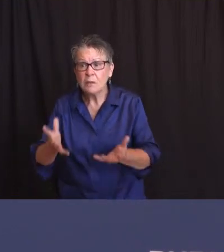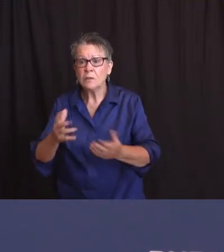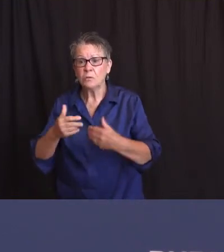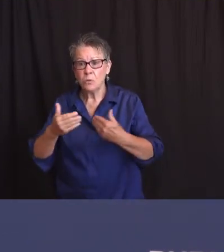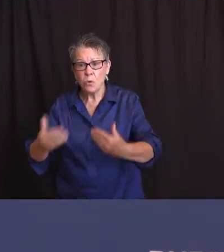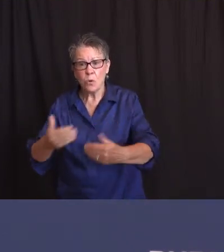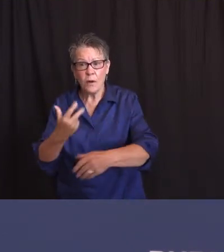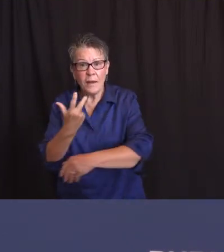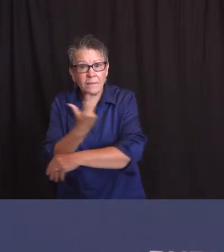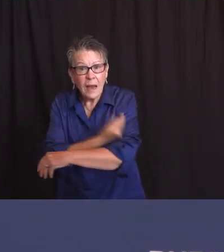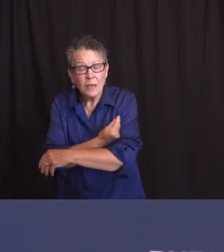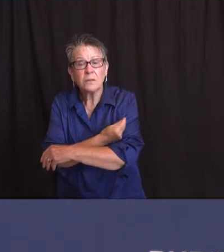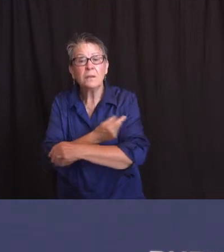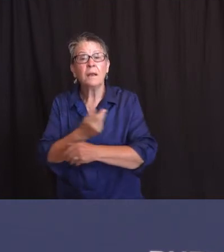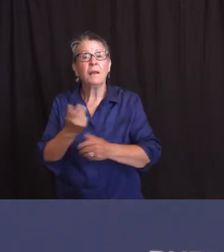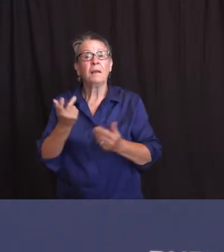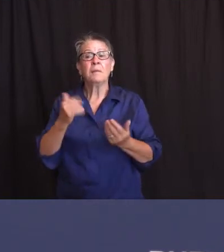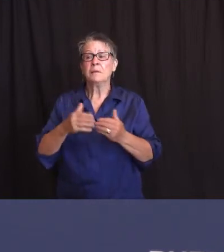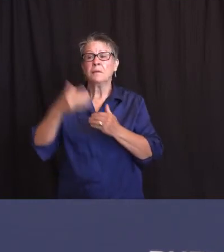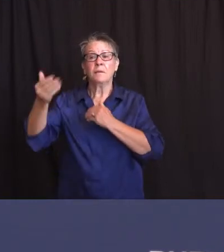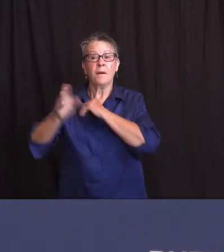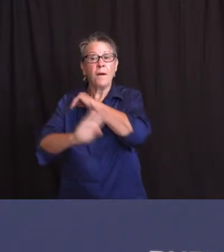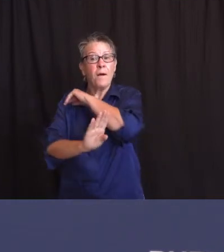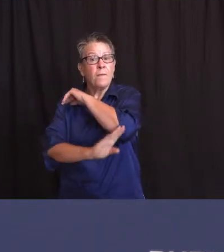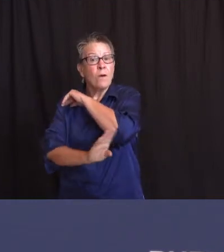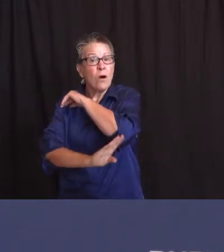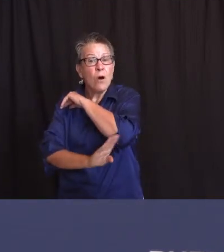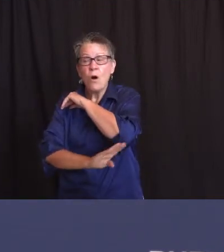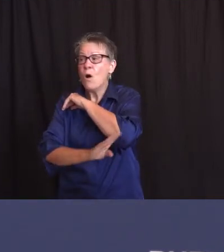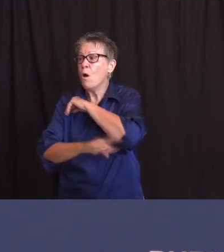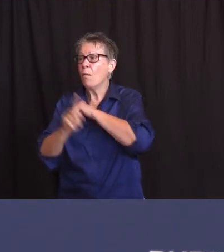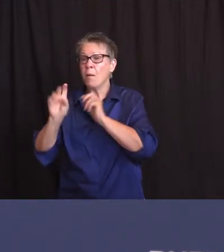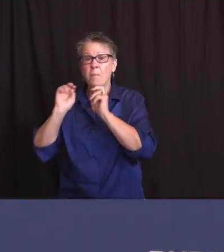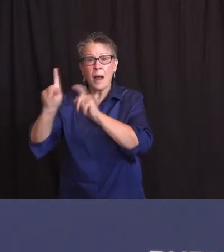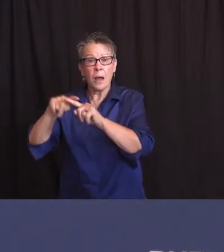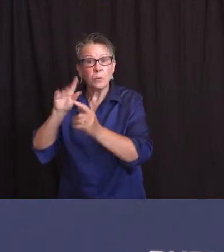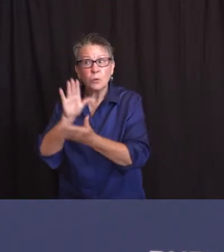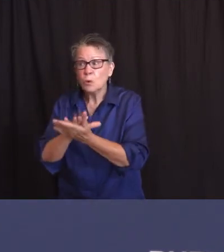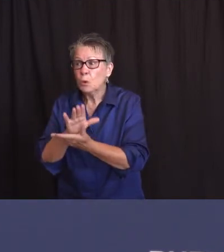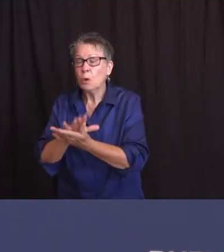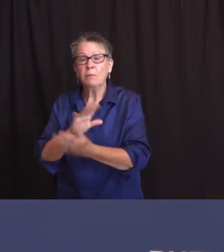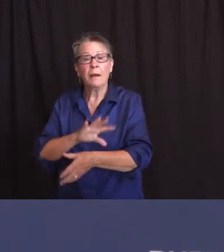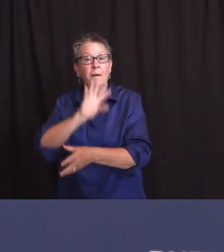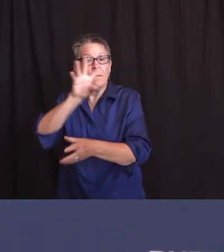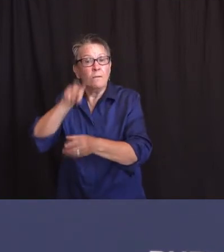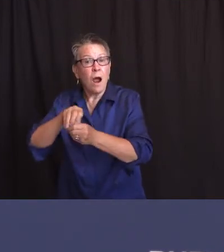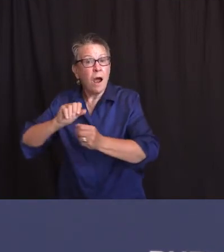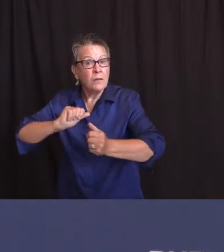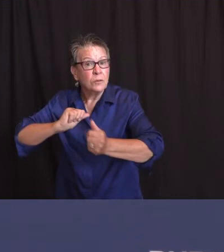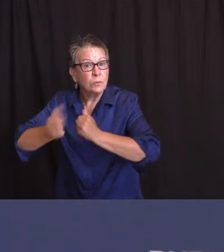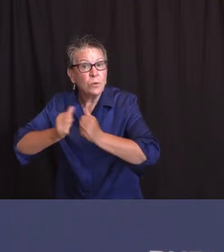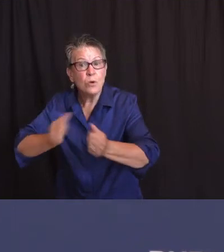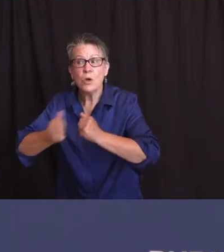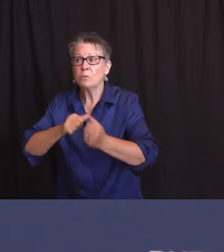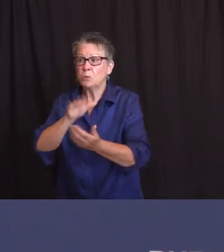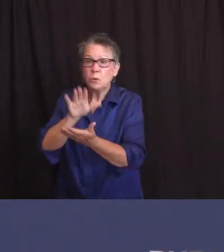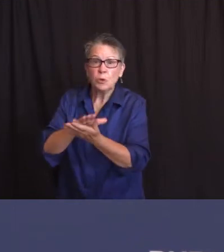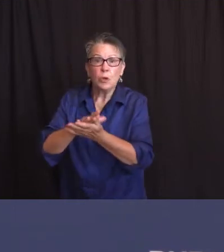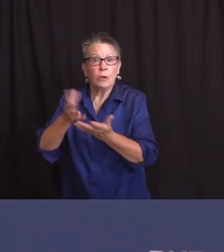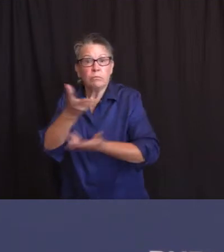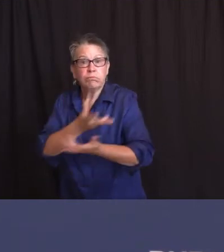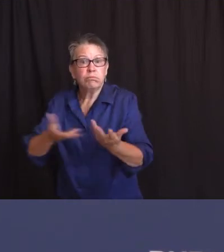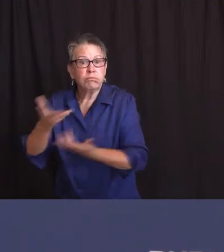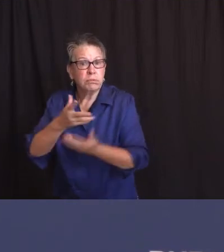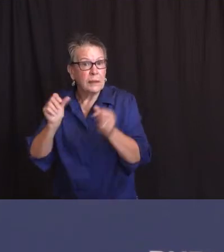other activities that they missed out on over the past year. To ensure young adults are fully protected against